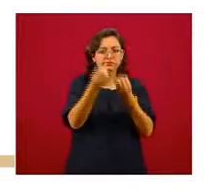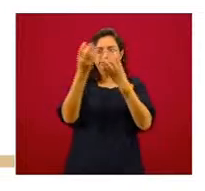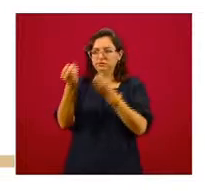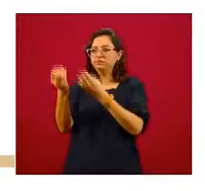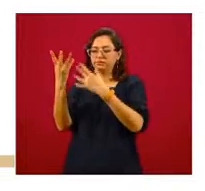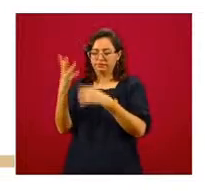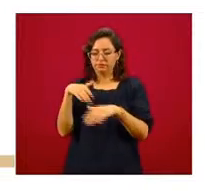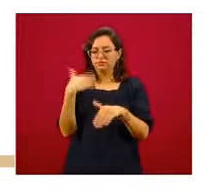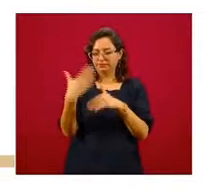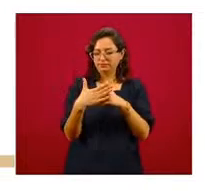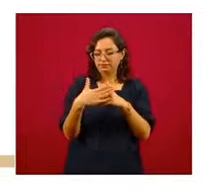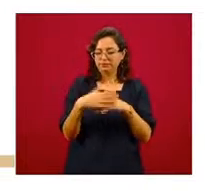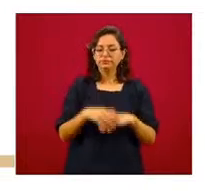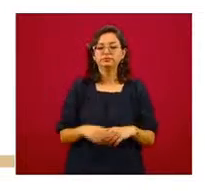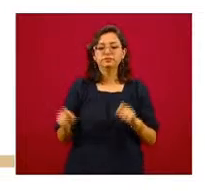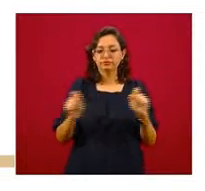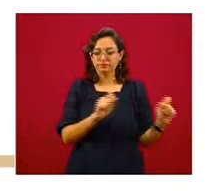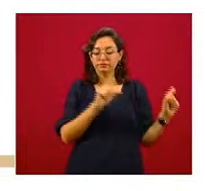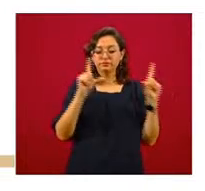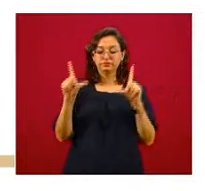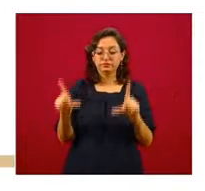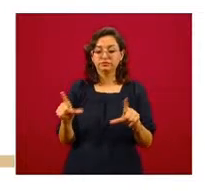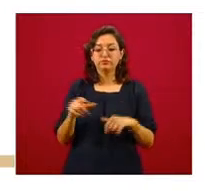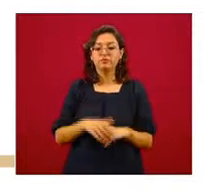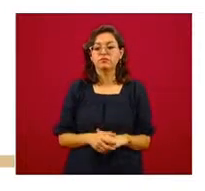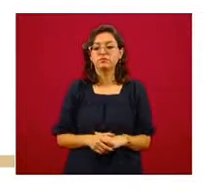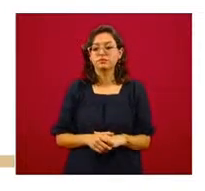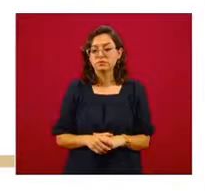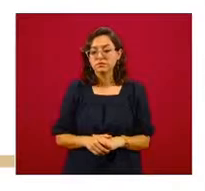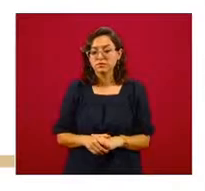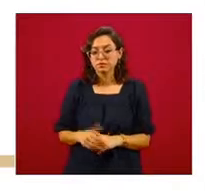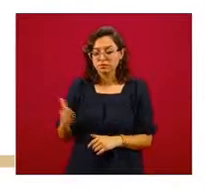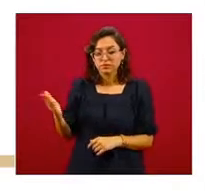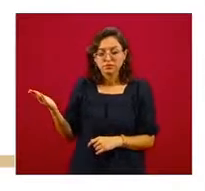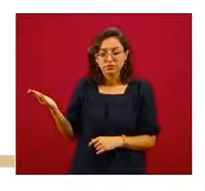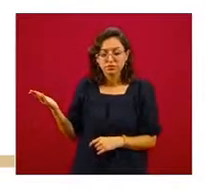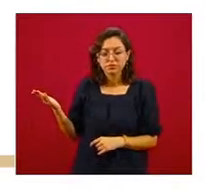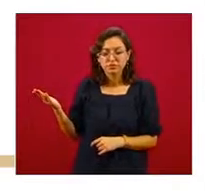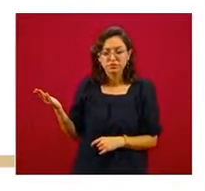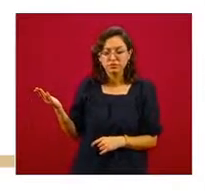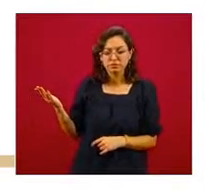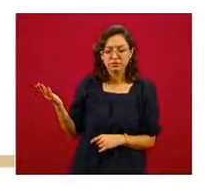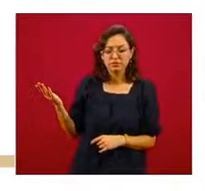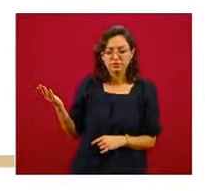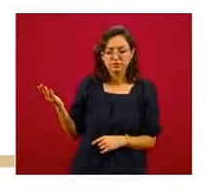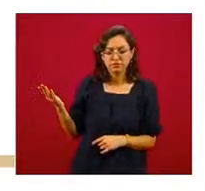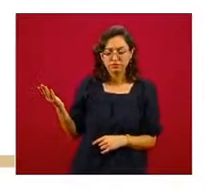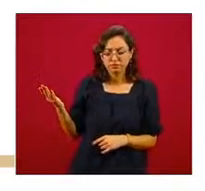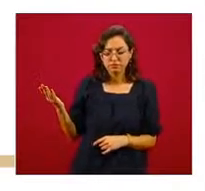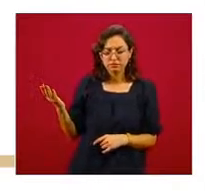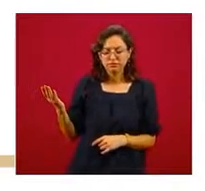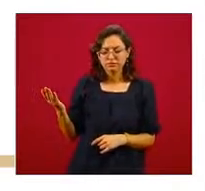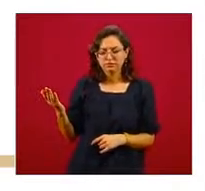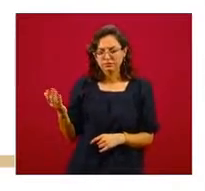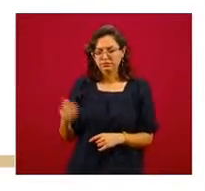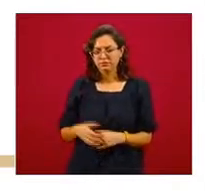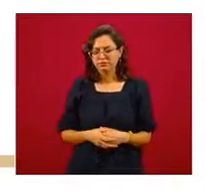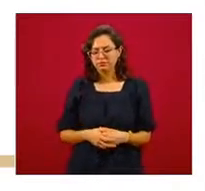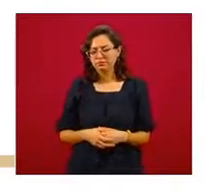In this new slide, you can see the percentage of positive